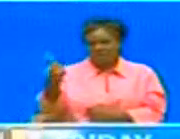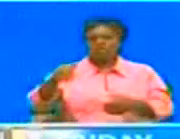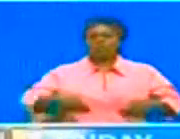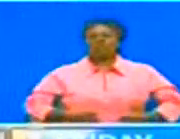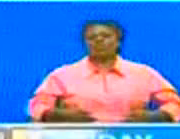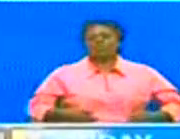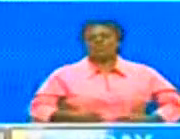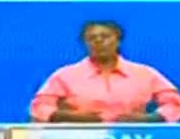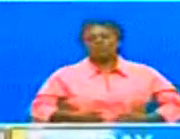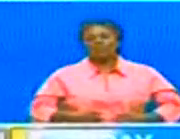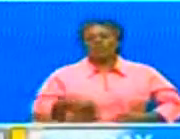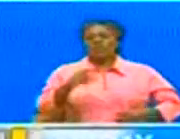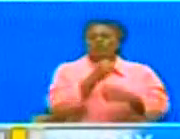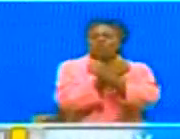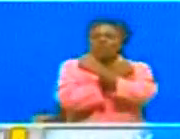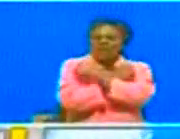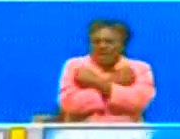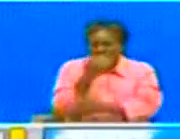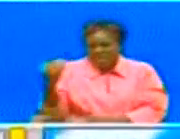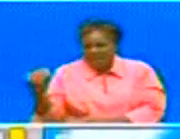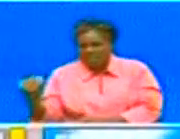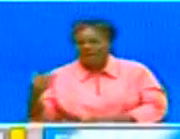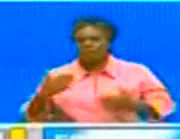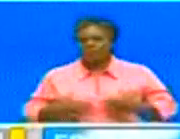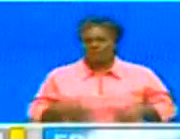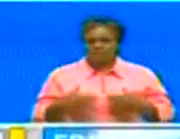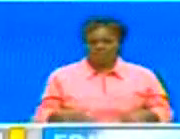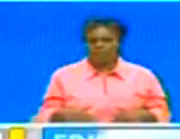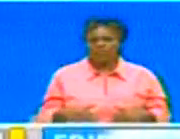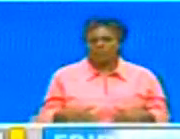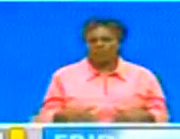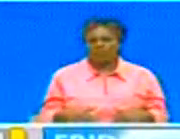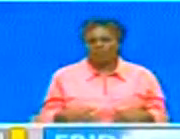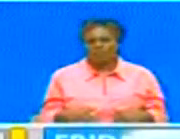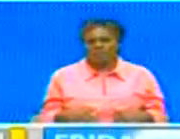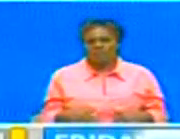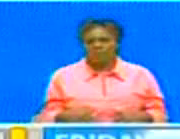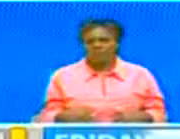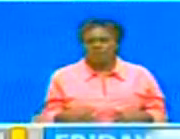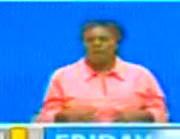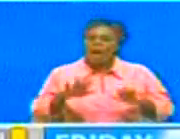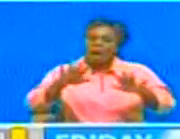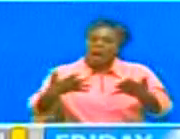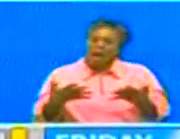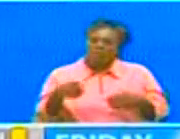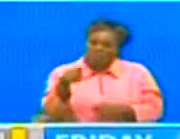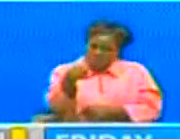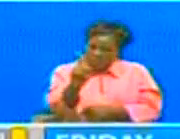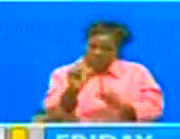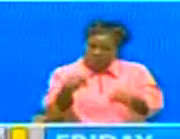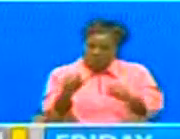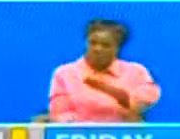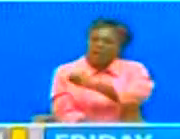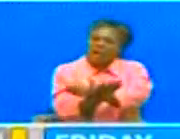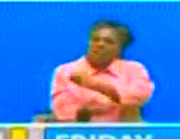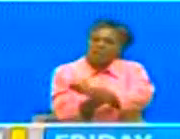youth. You're very passionate about young people. You know, you have the Ask Kirubi on Twitter. How can you advise, or what